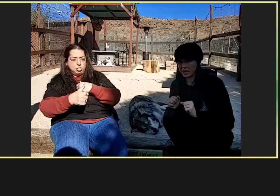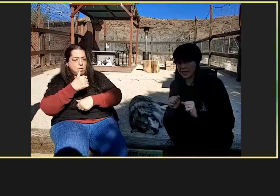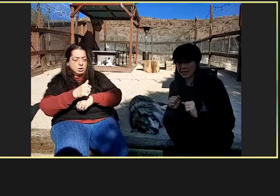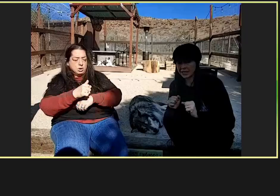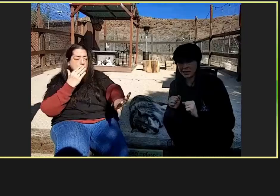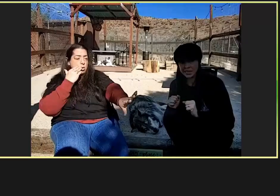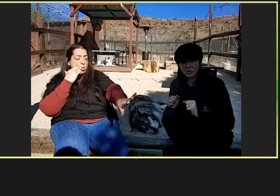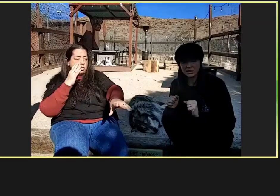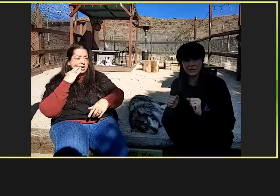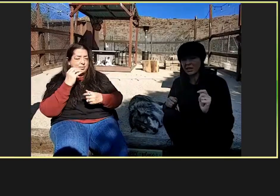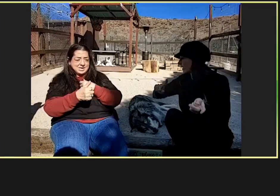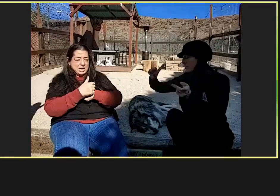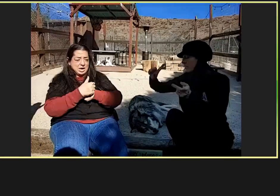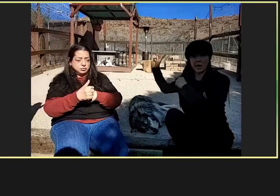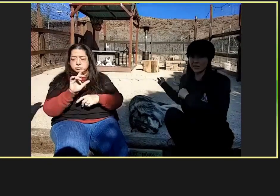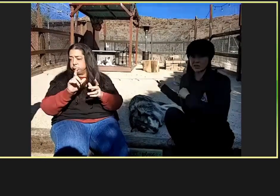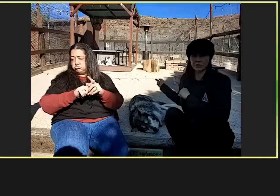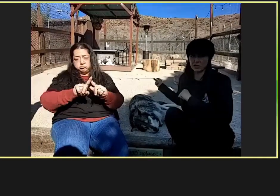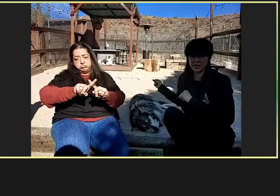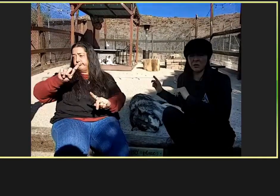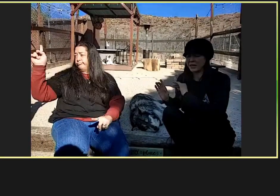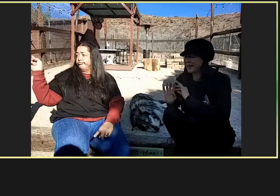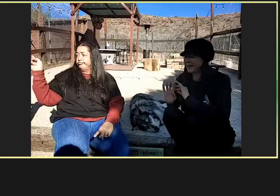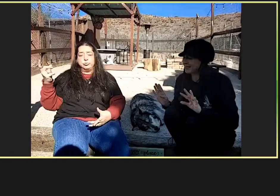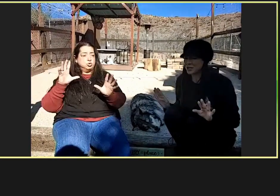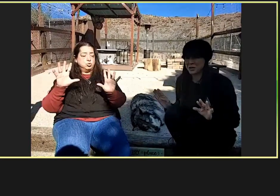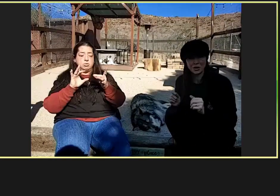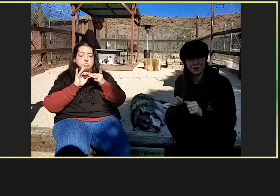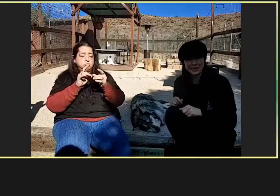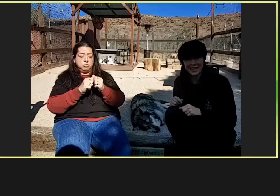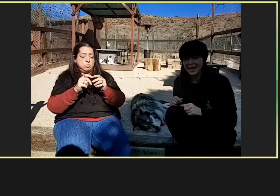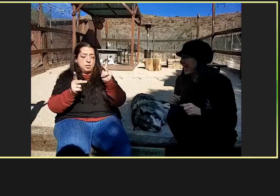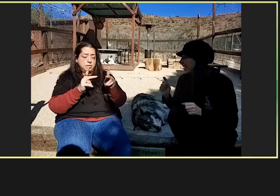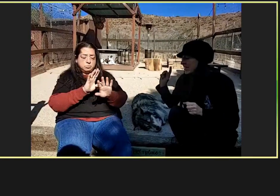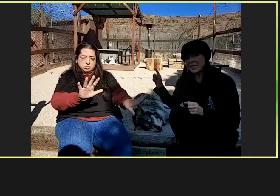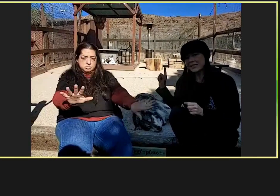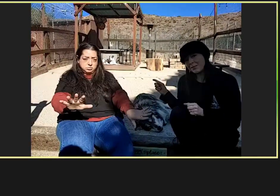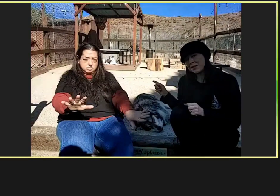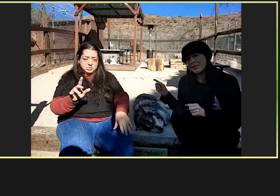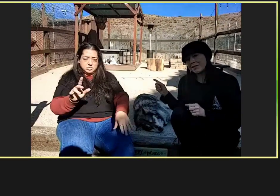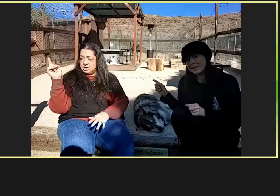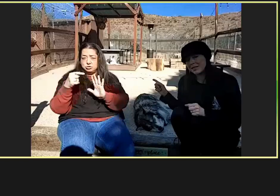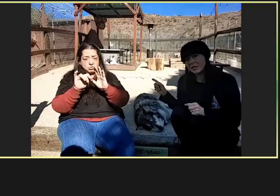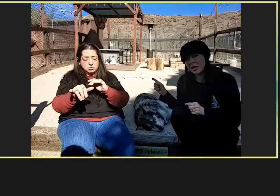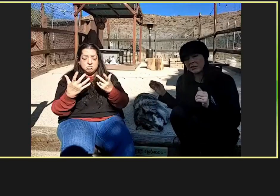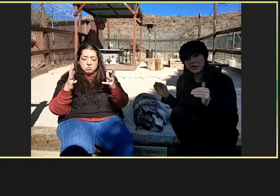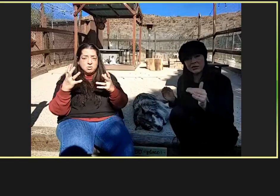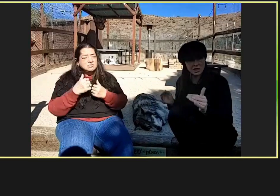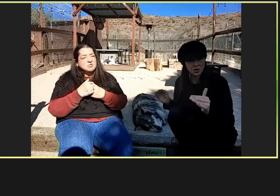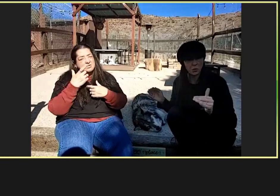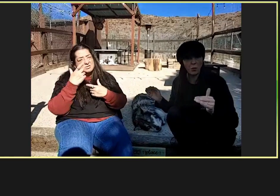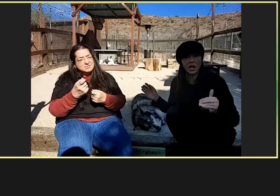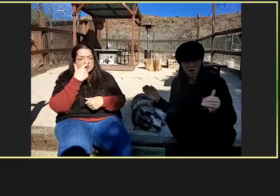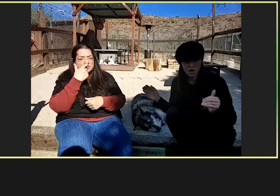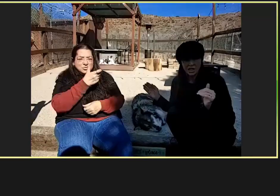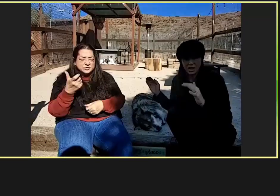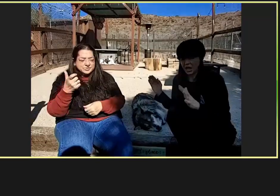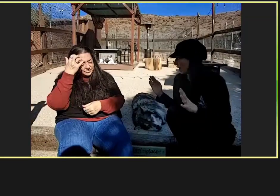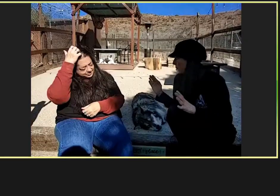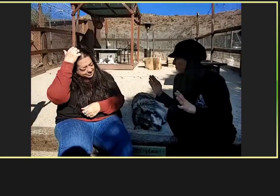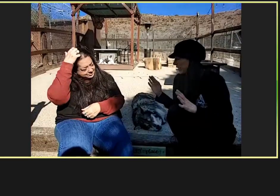is threatening and can be dangerous. So they run in the opposite direction. They don't want anything to do with things. And he exhibits that. So it's kind of interesting